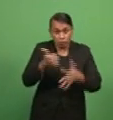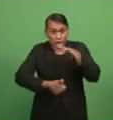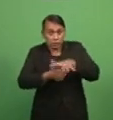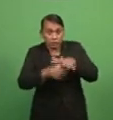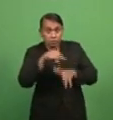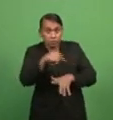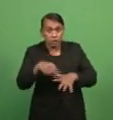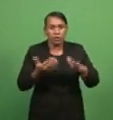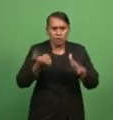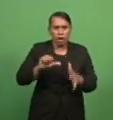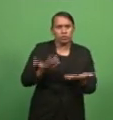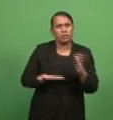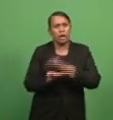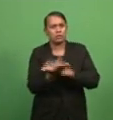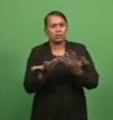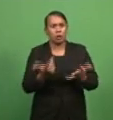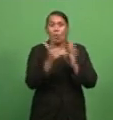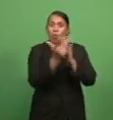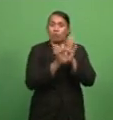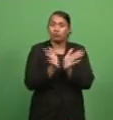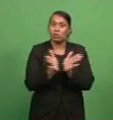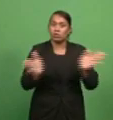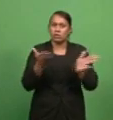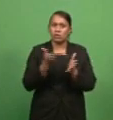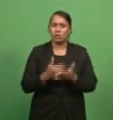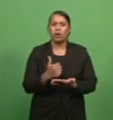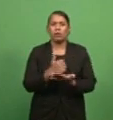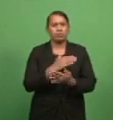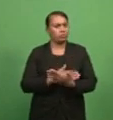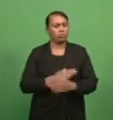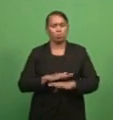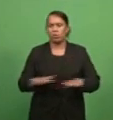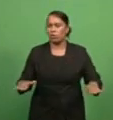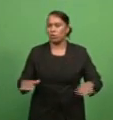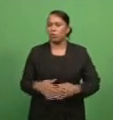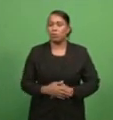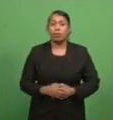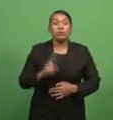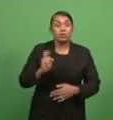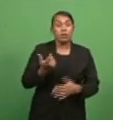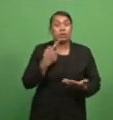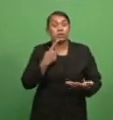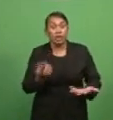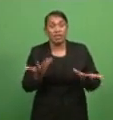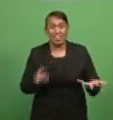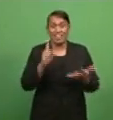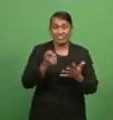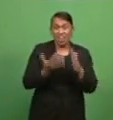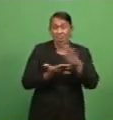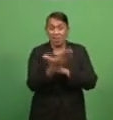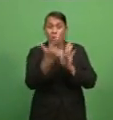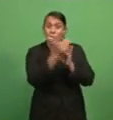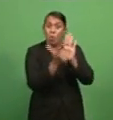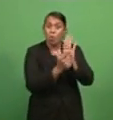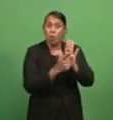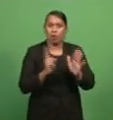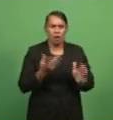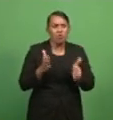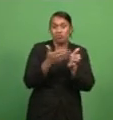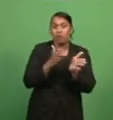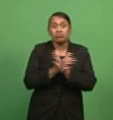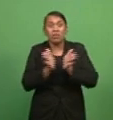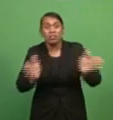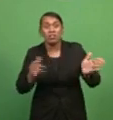their general account. Koroi has clarified that under the law, members are only eligible to access their general